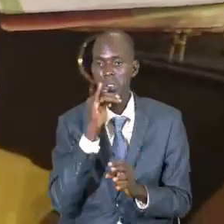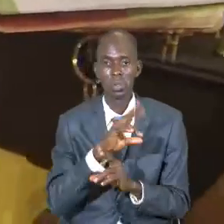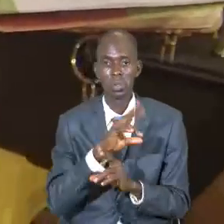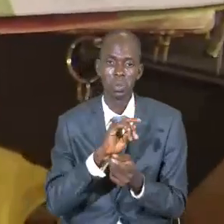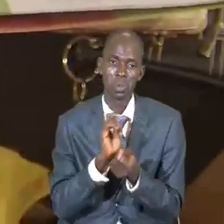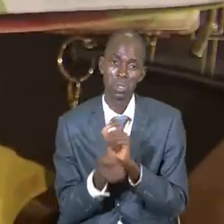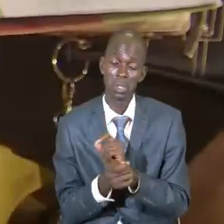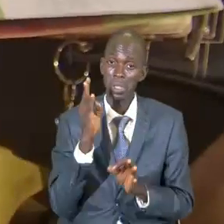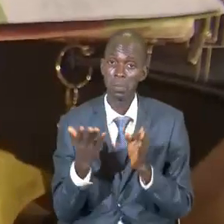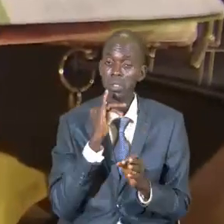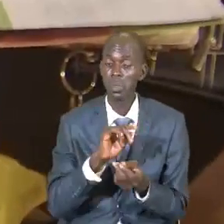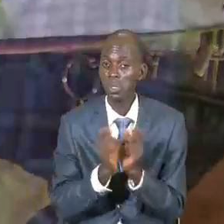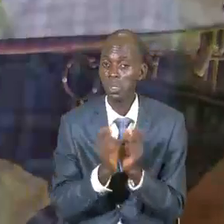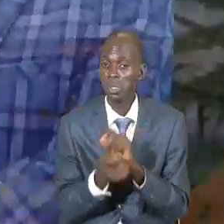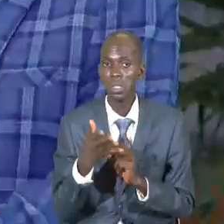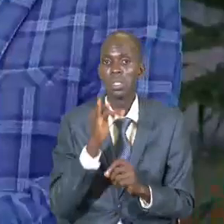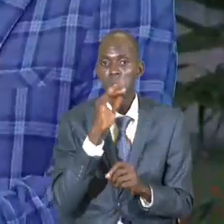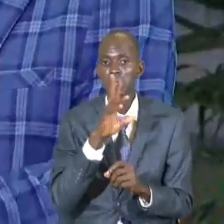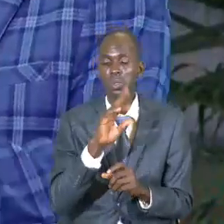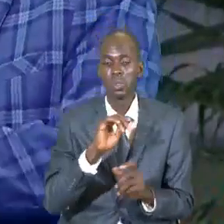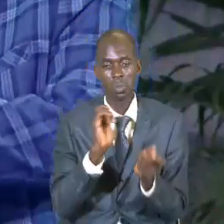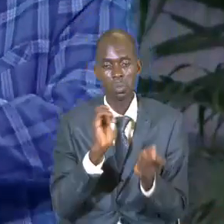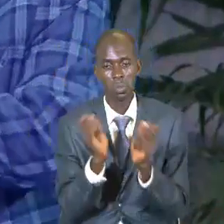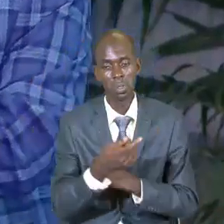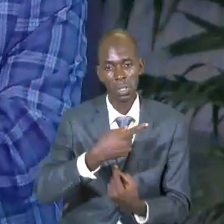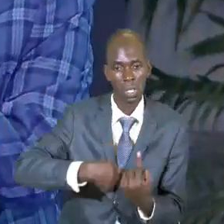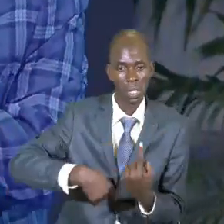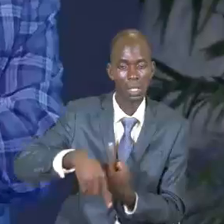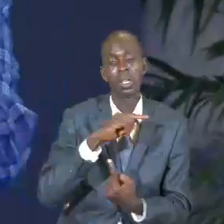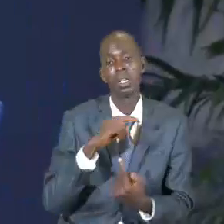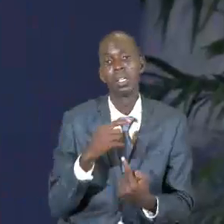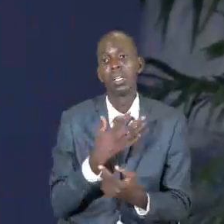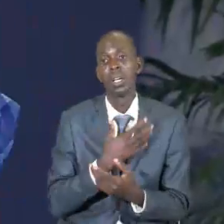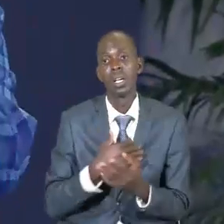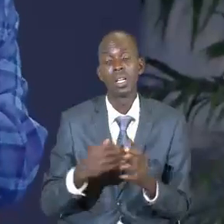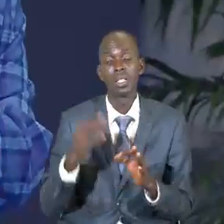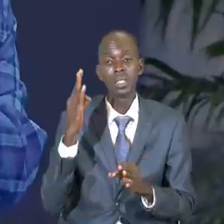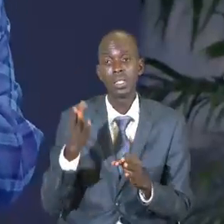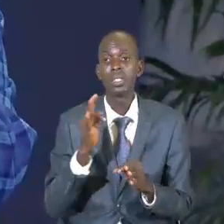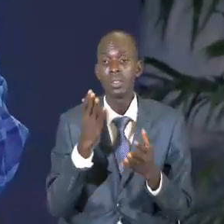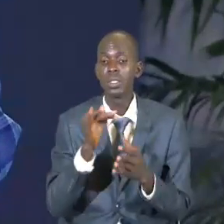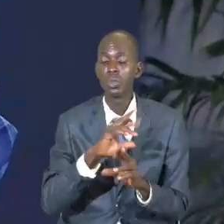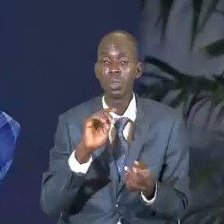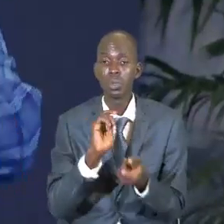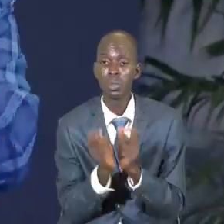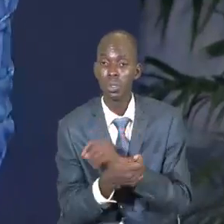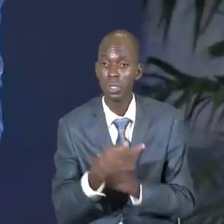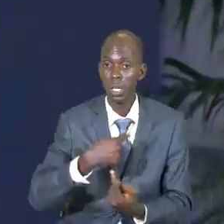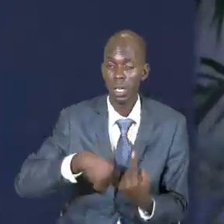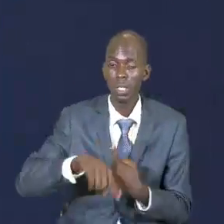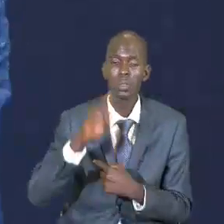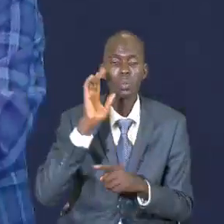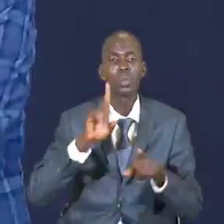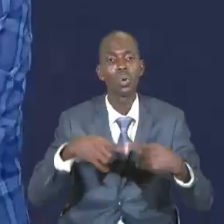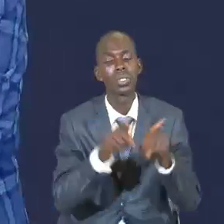the way you have always gone, and then where do you land? But I pray that this day will be the day when